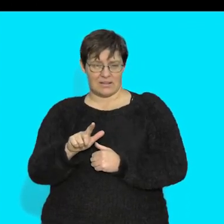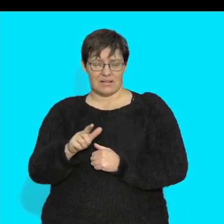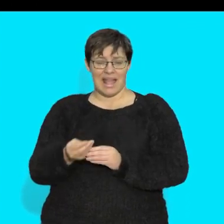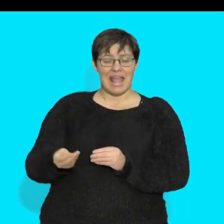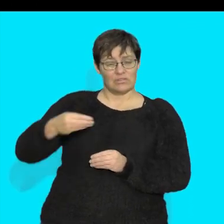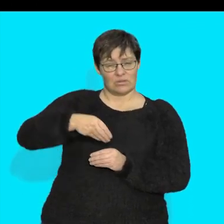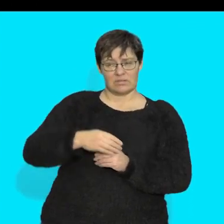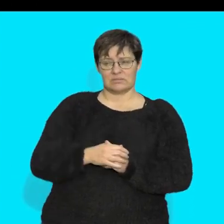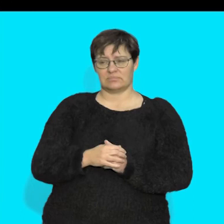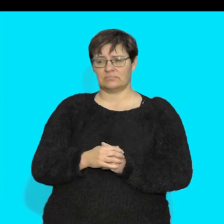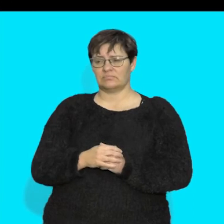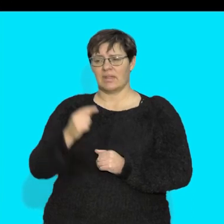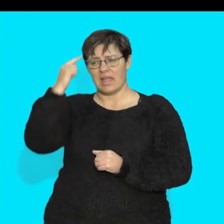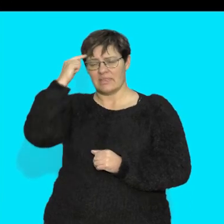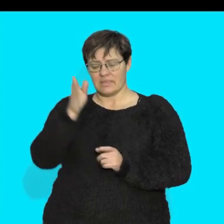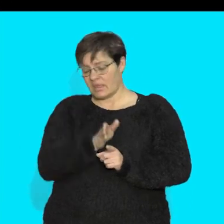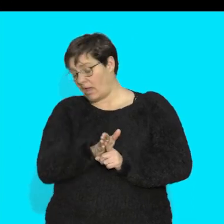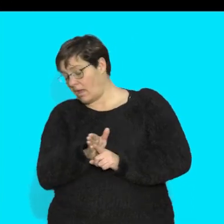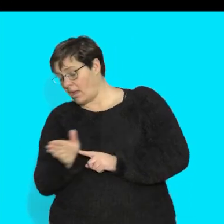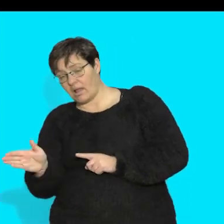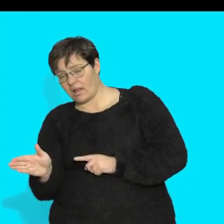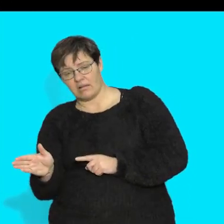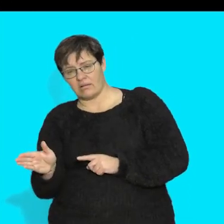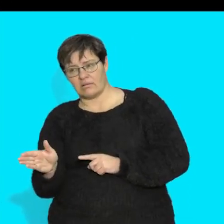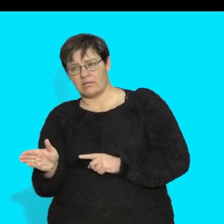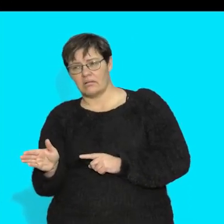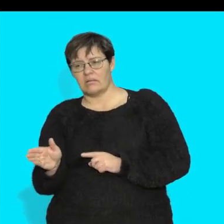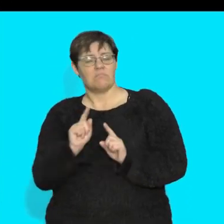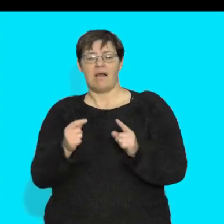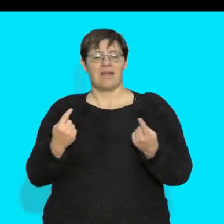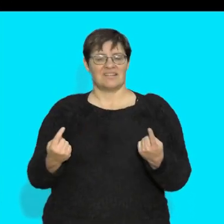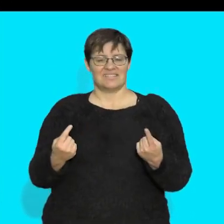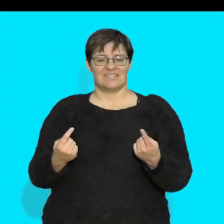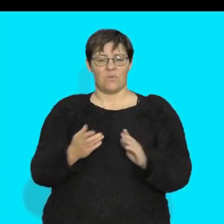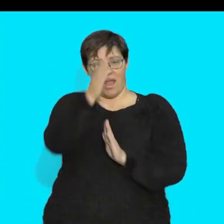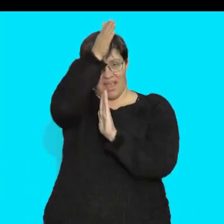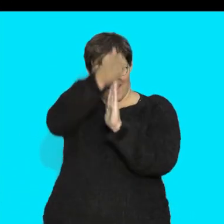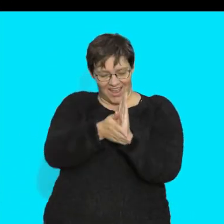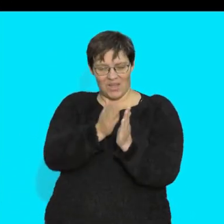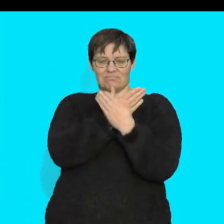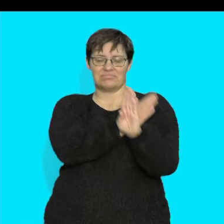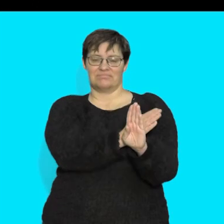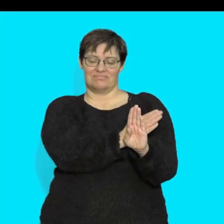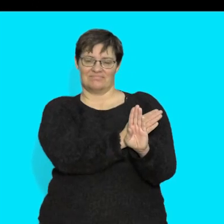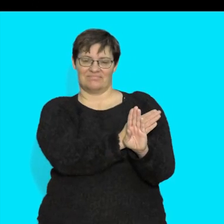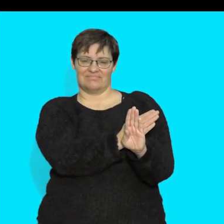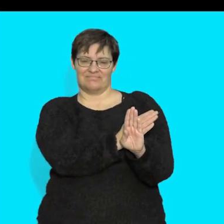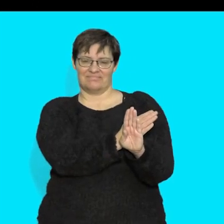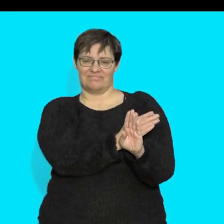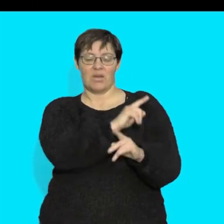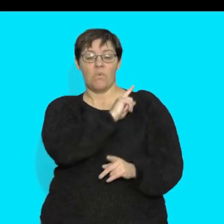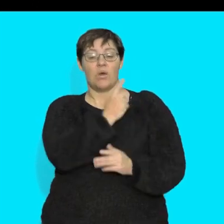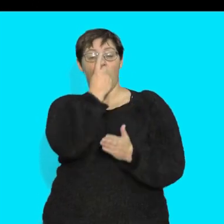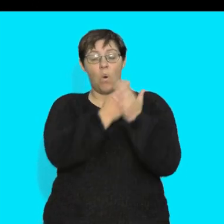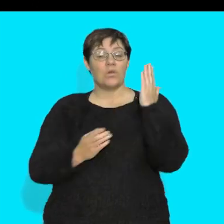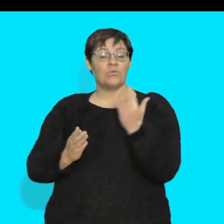may think it's going to drift across there, but the membrane stops it. And the only thing that can get